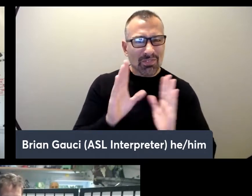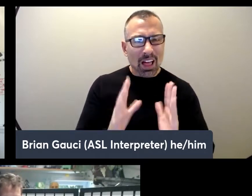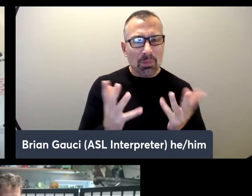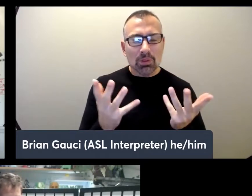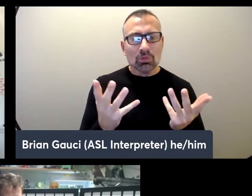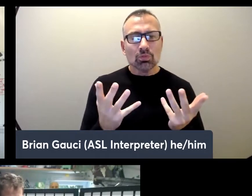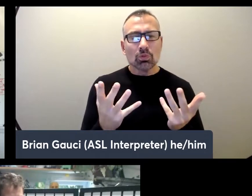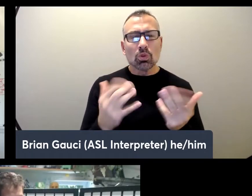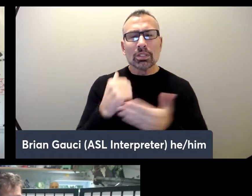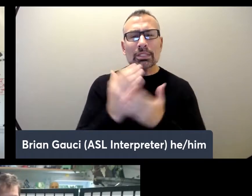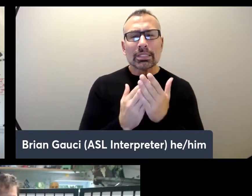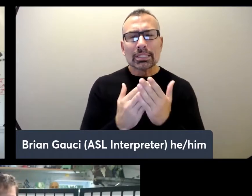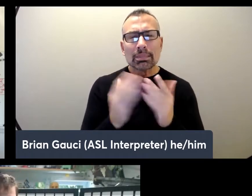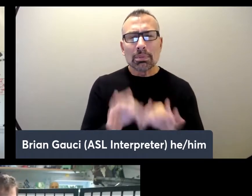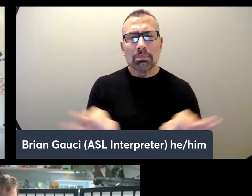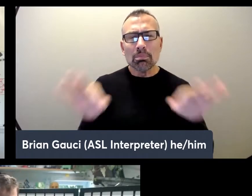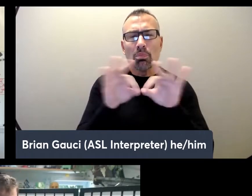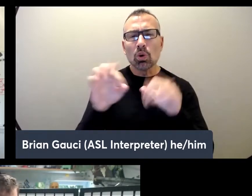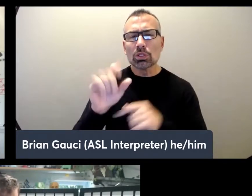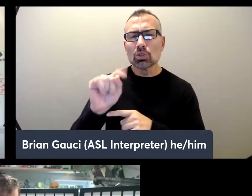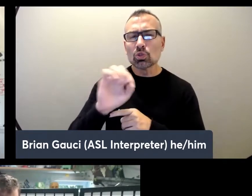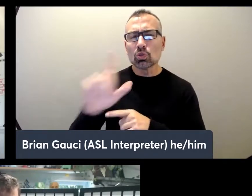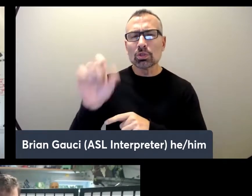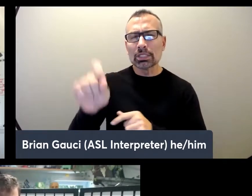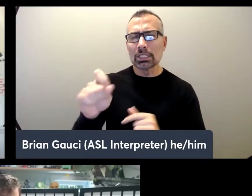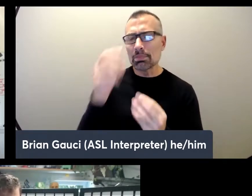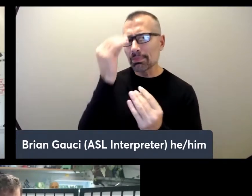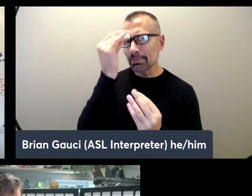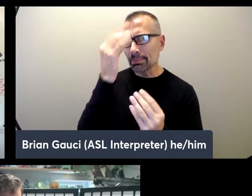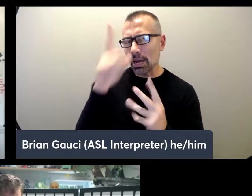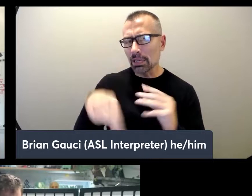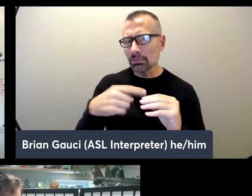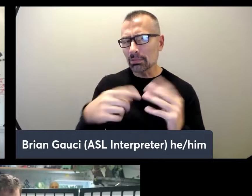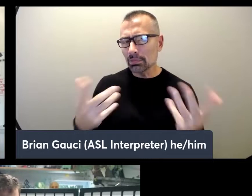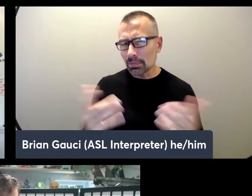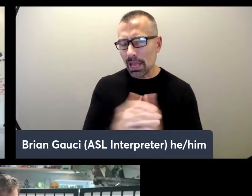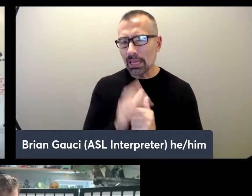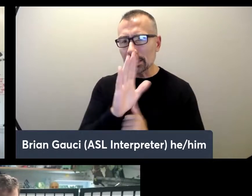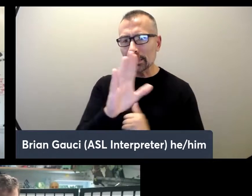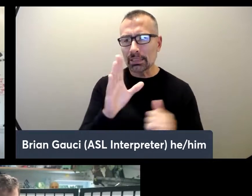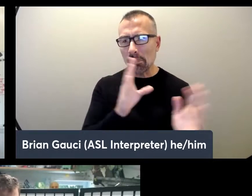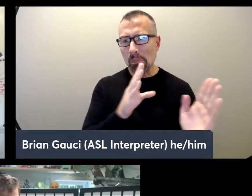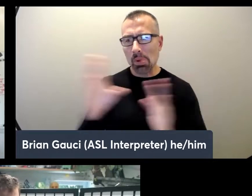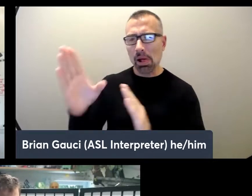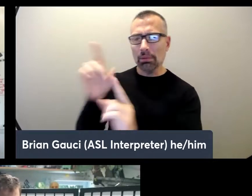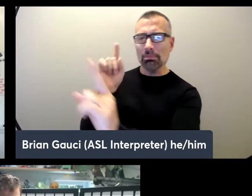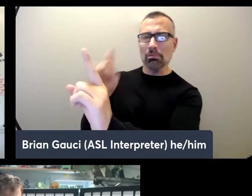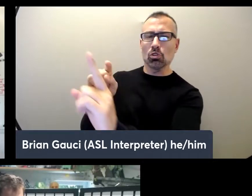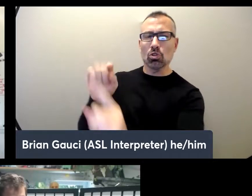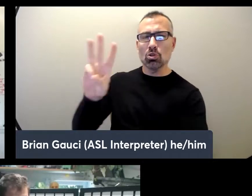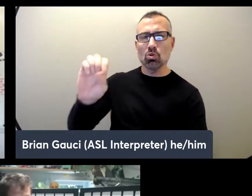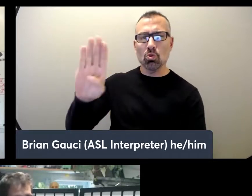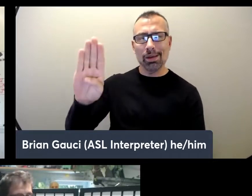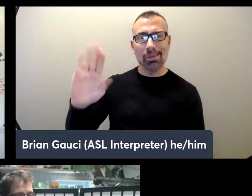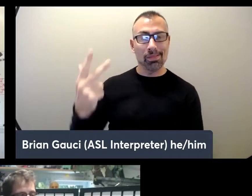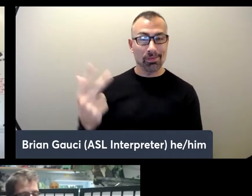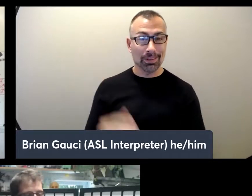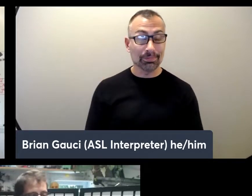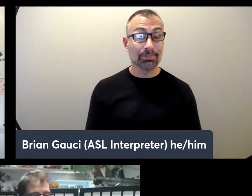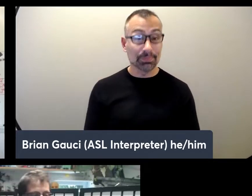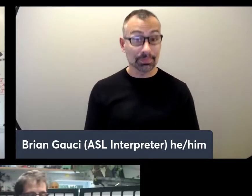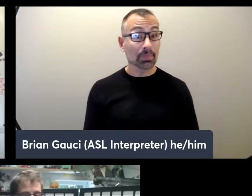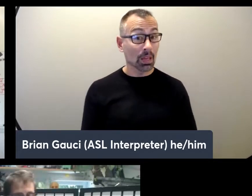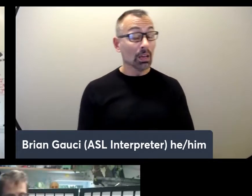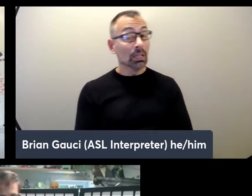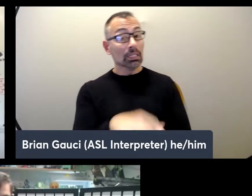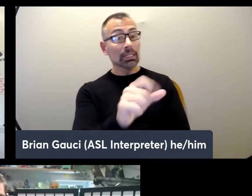key tools that they should be thinking about as part of their journey to start building a Web3 app? Yeah, I think that's a great place to start,